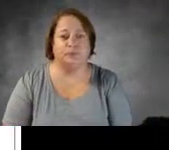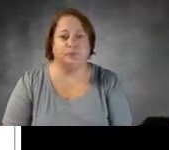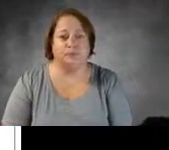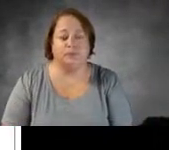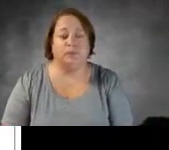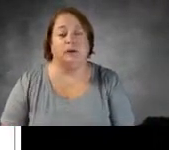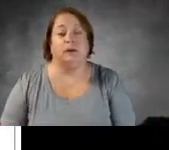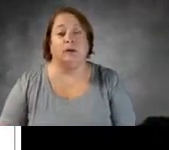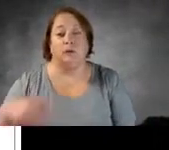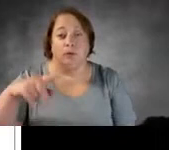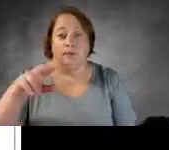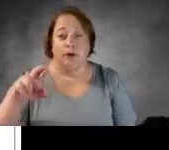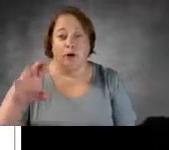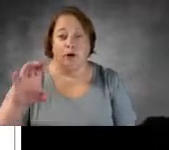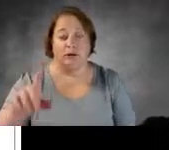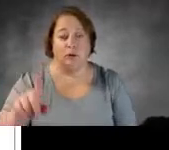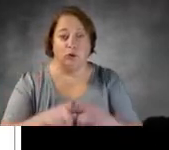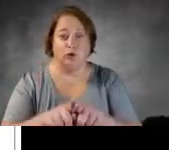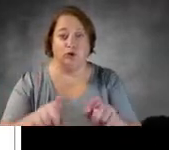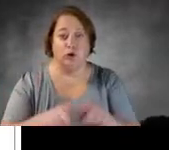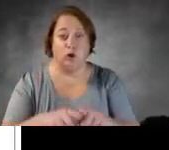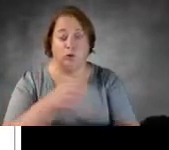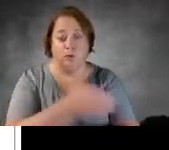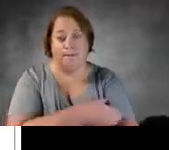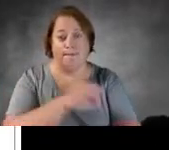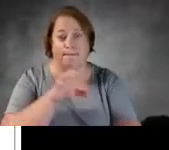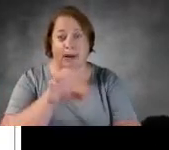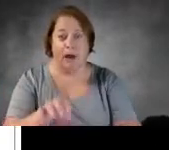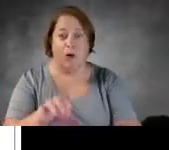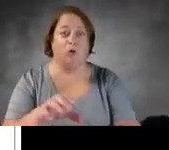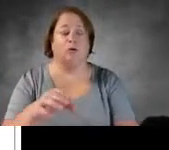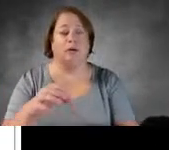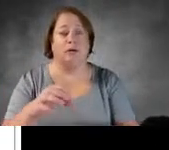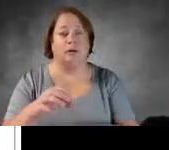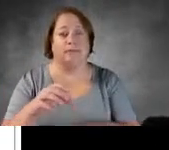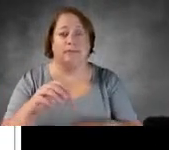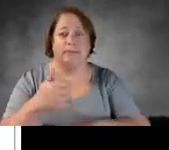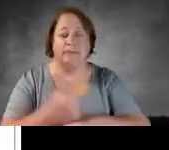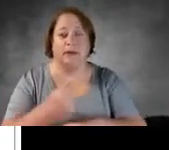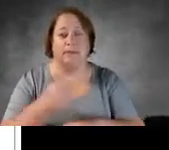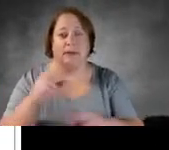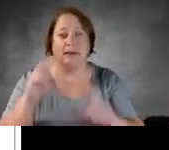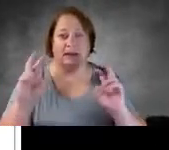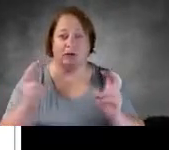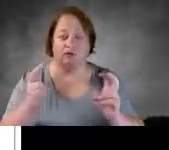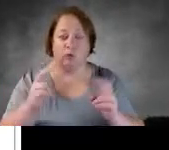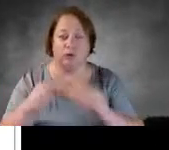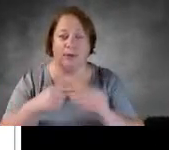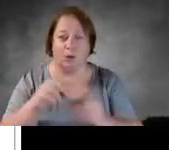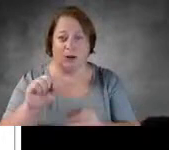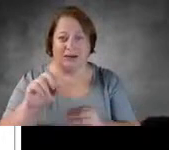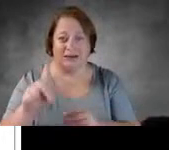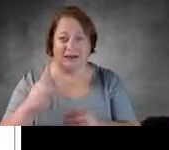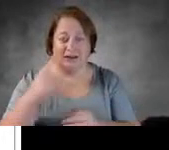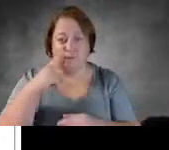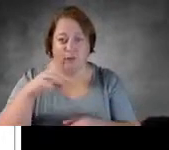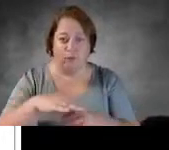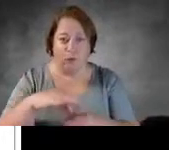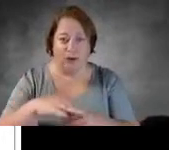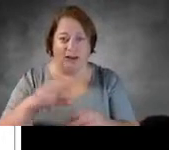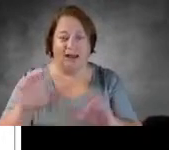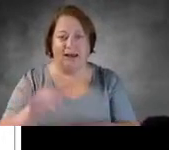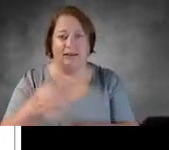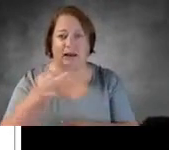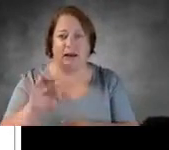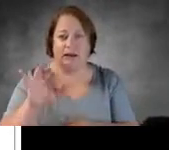So the PRC was also empowered to place issues regarding SSD on the ballot. And they did this in 1998 when